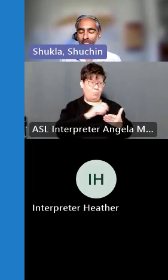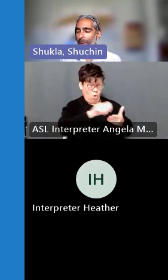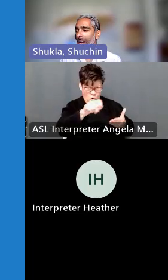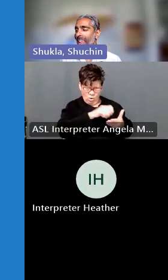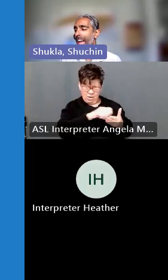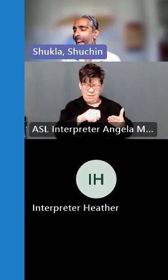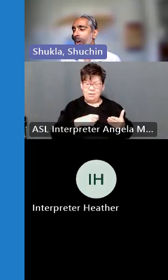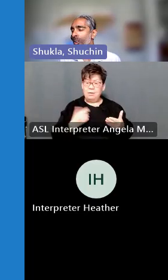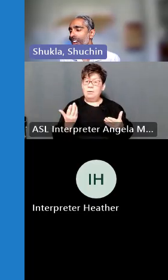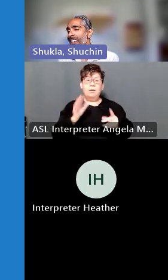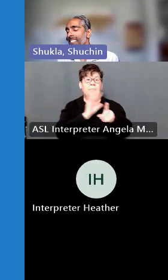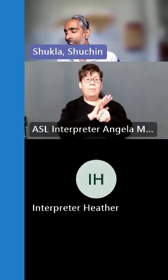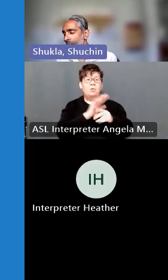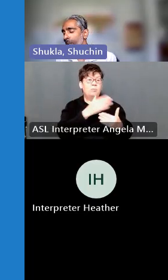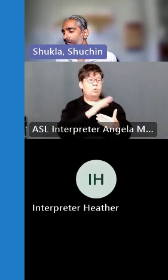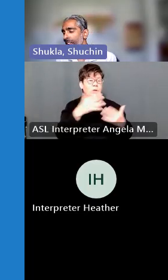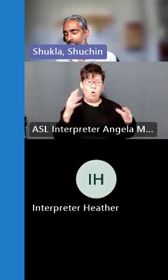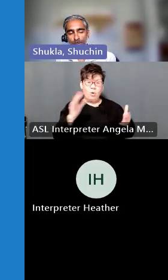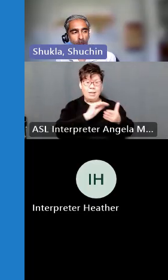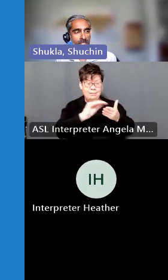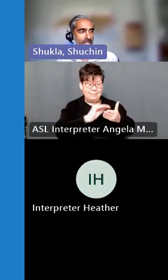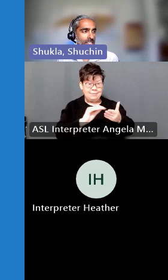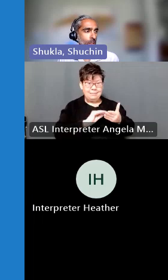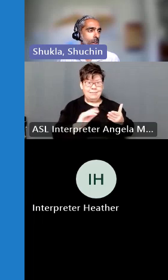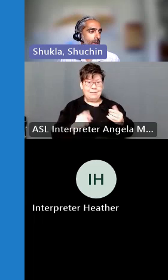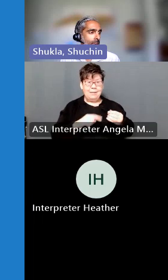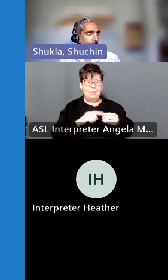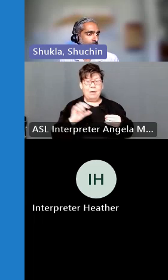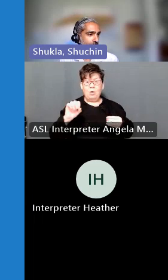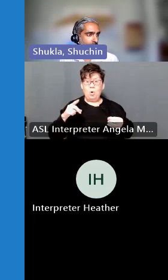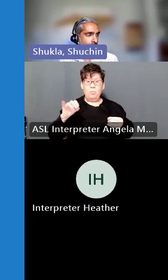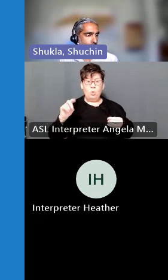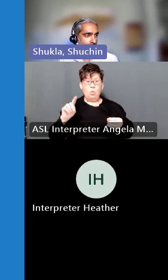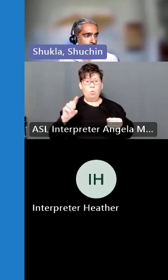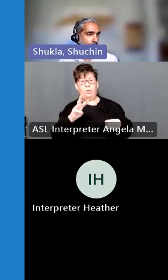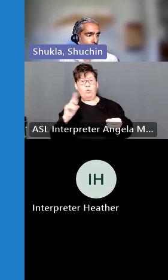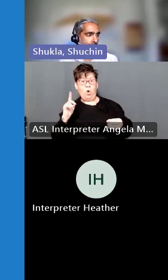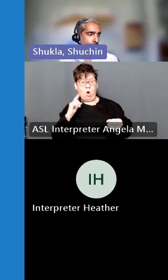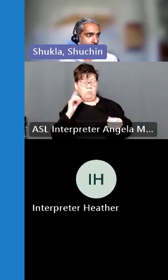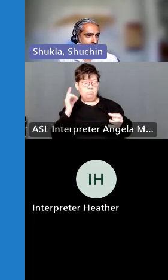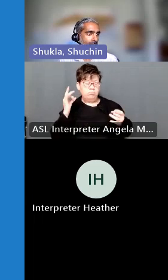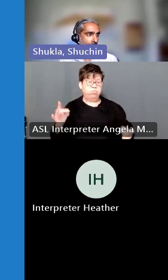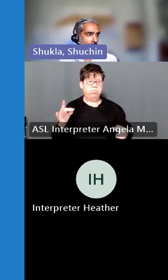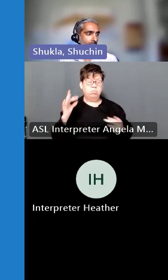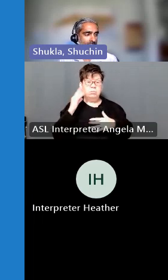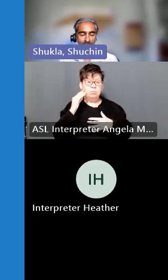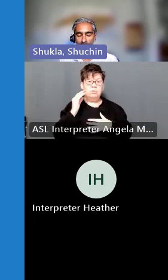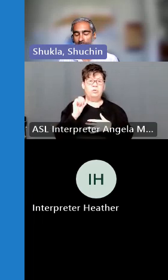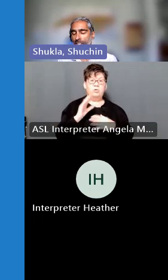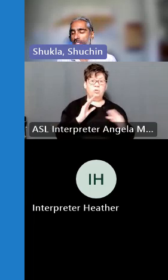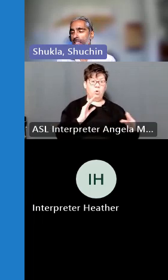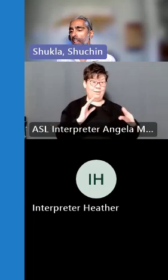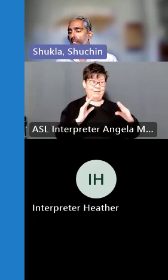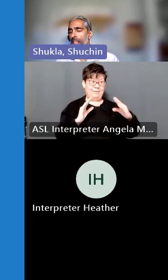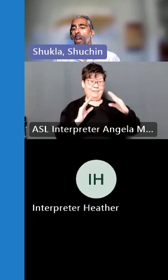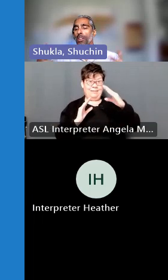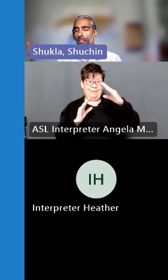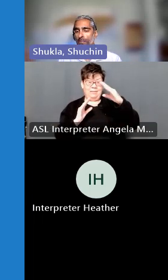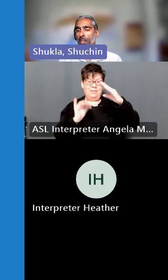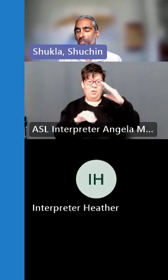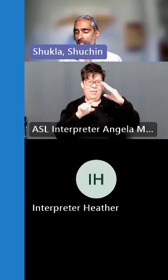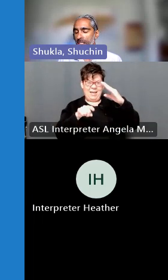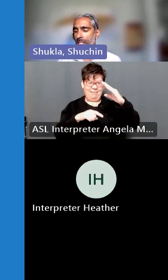popular music is written about how terrible an experience it is. So physical symptoms at peak, and they listed out, that's just